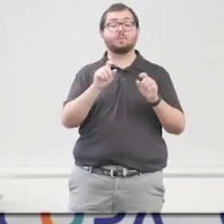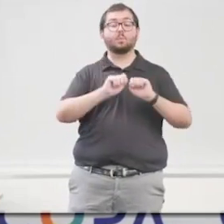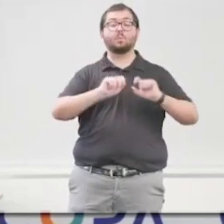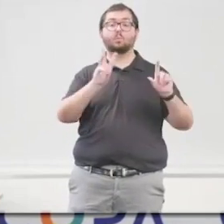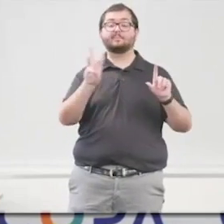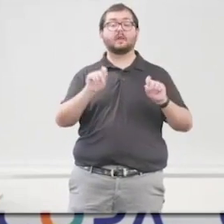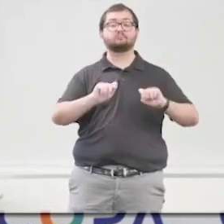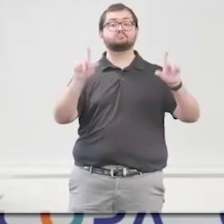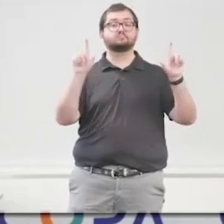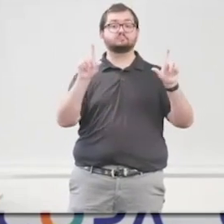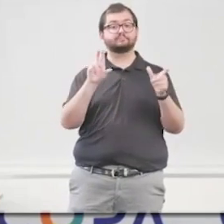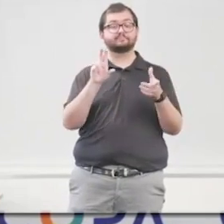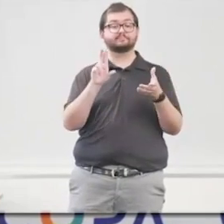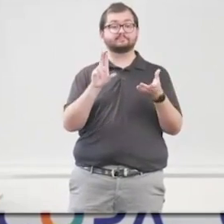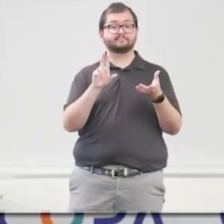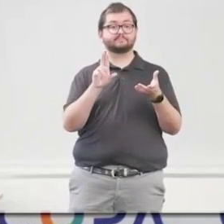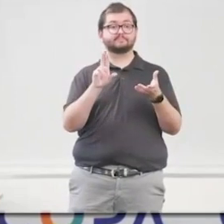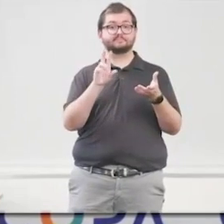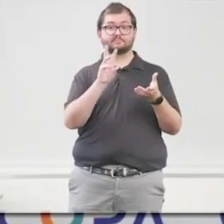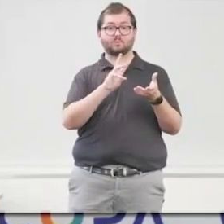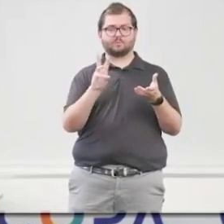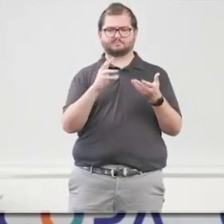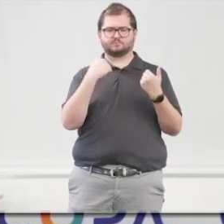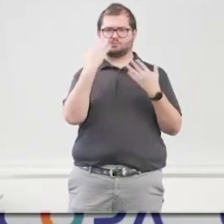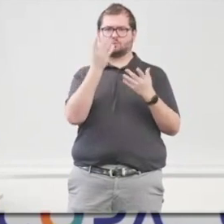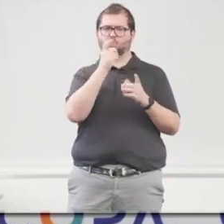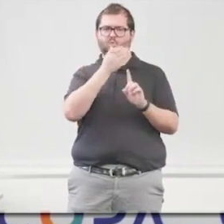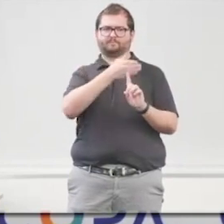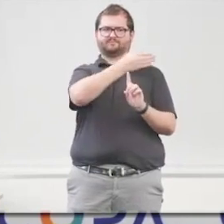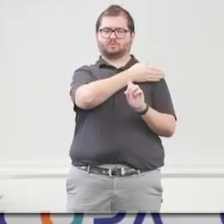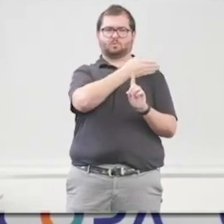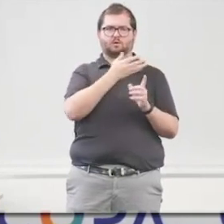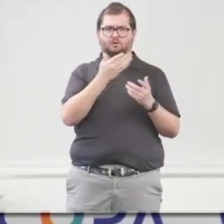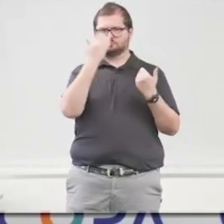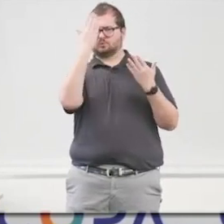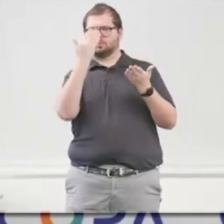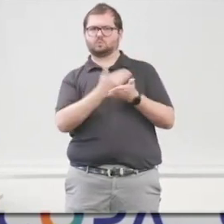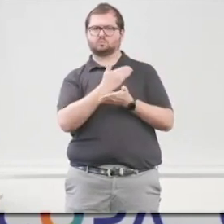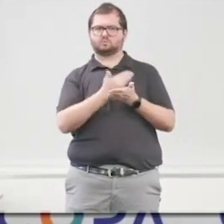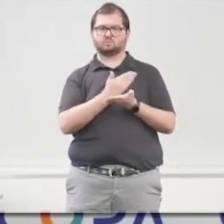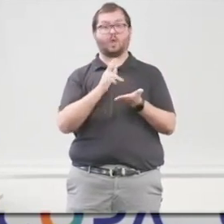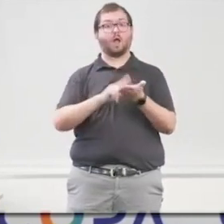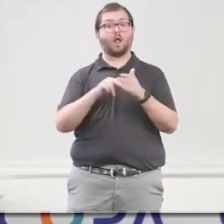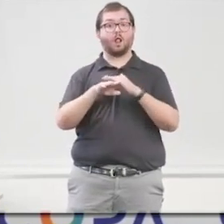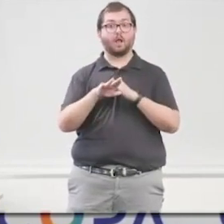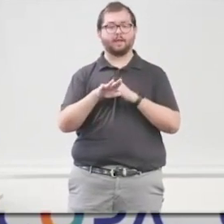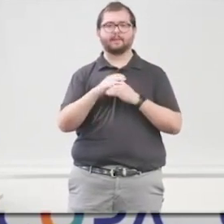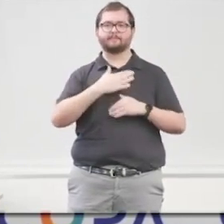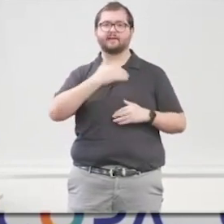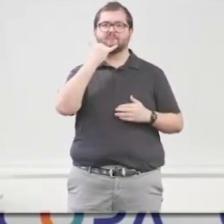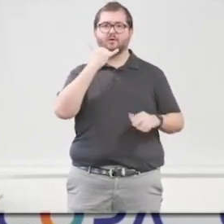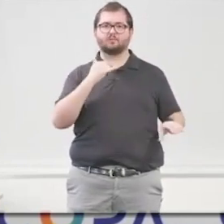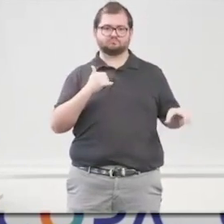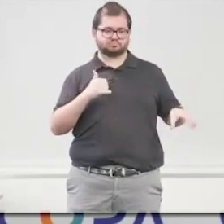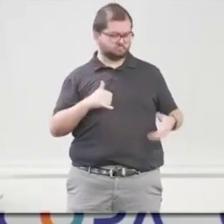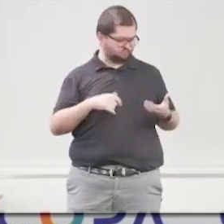register, the computer doesn't register with a previous login, it's not a known computer, so you get an alert on your phone and asking you to put in a passcode.